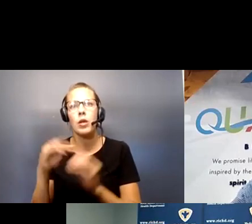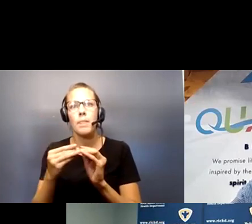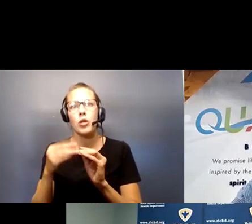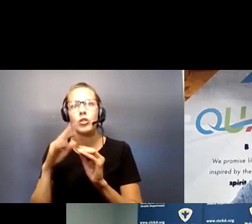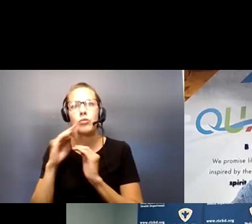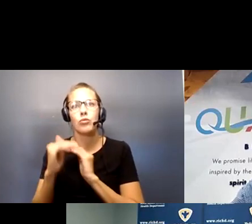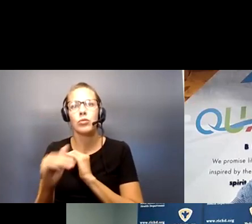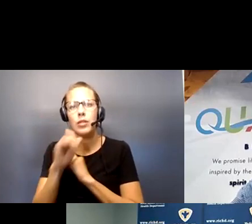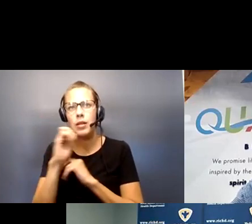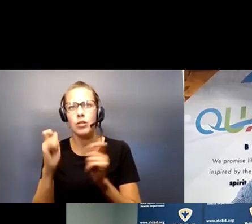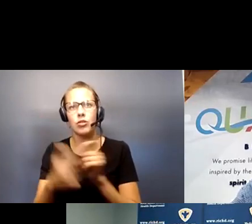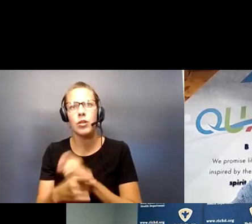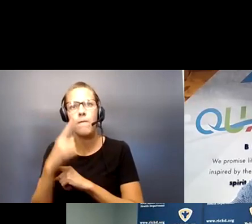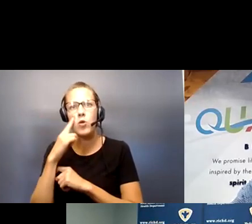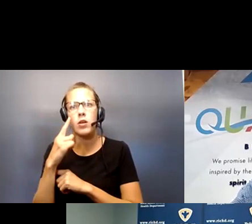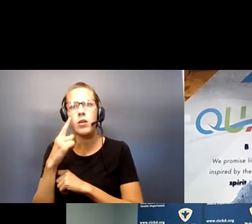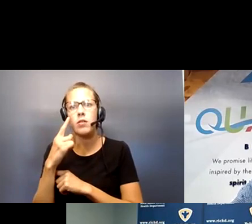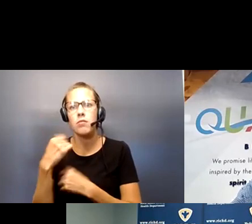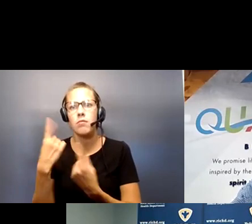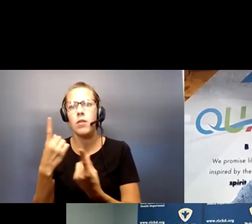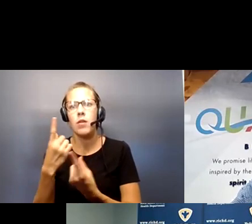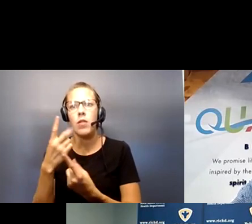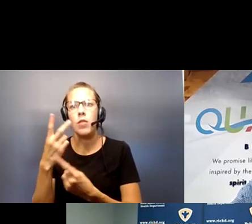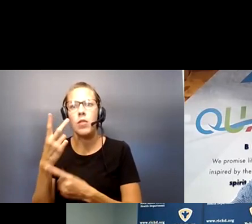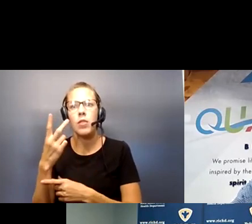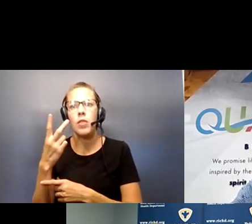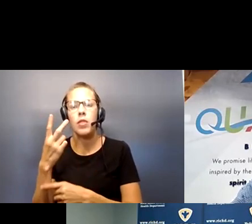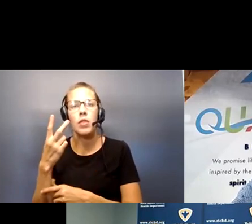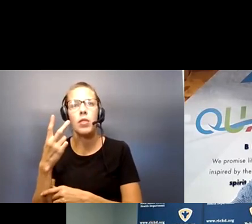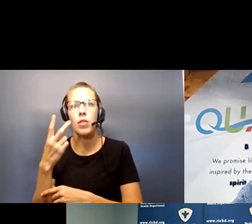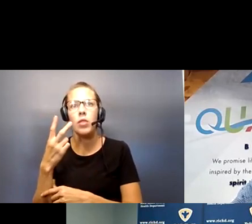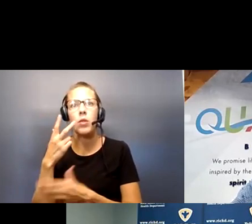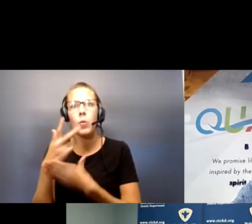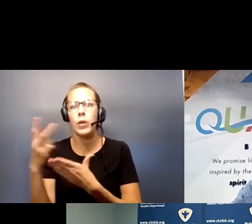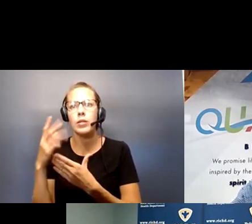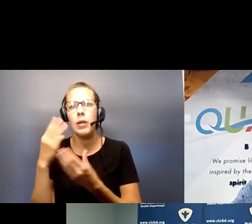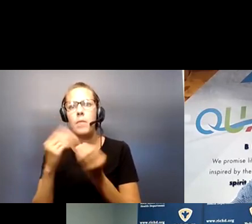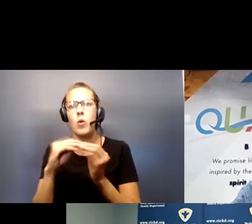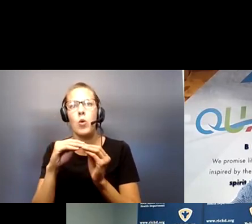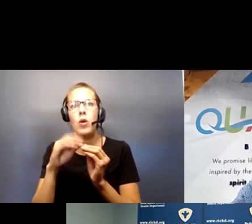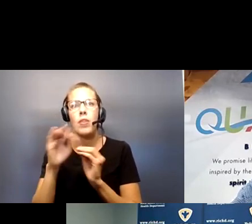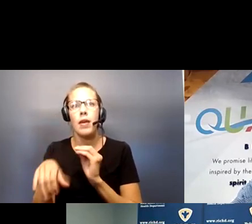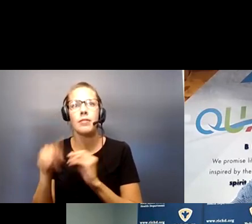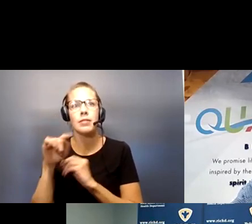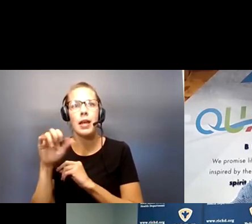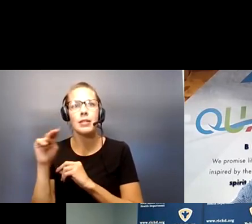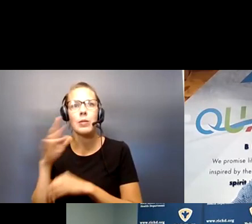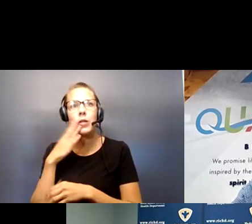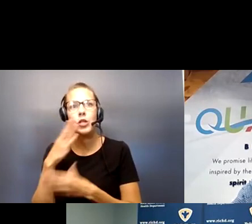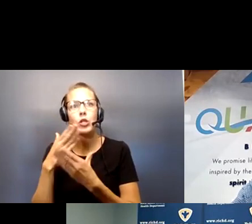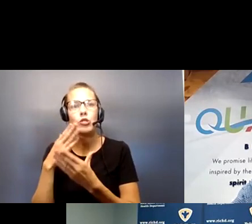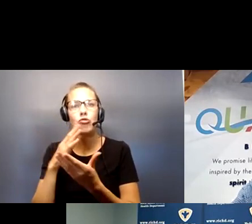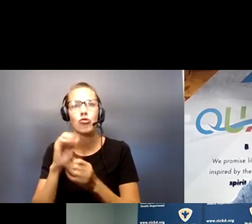remained unchanged for at least the last 3 weeks, and maybe a little bit more. So Tyson has done a really good job